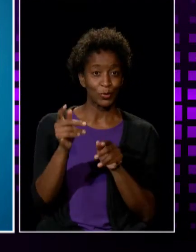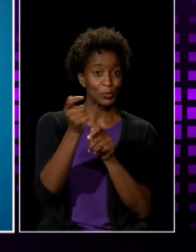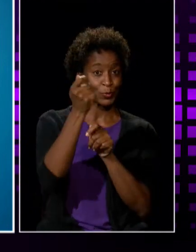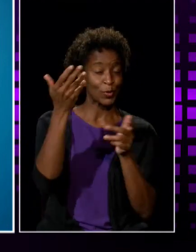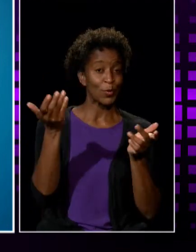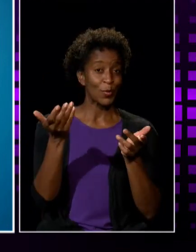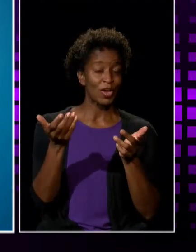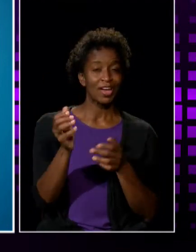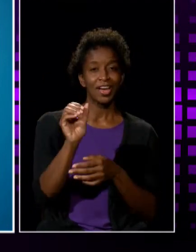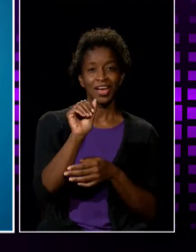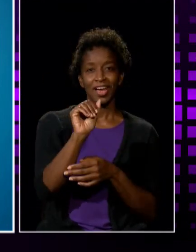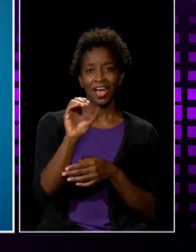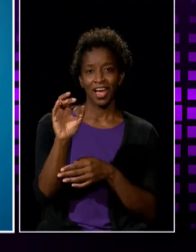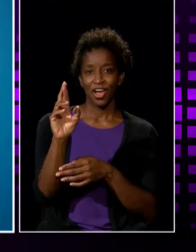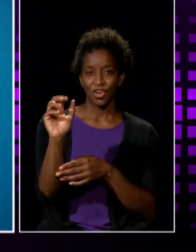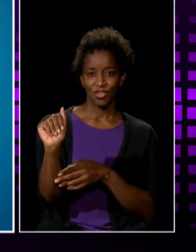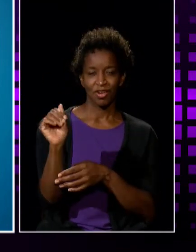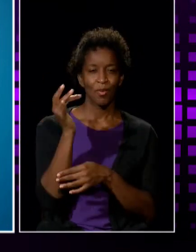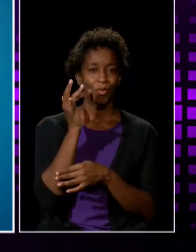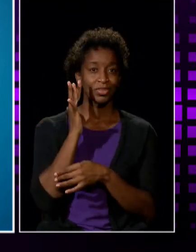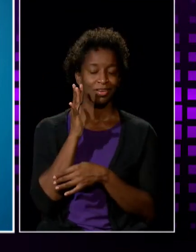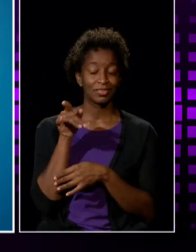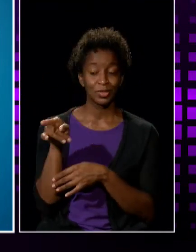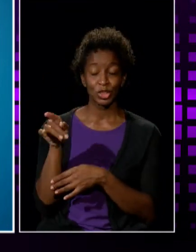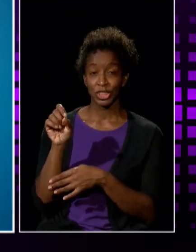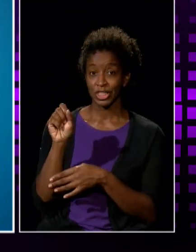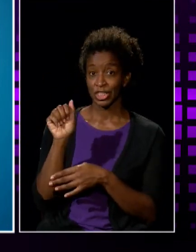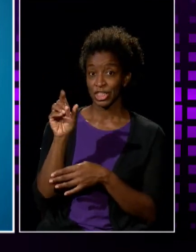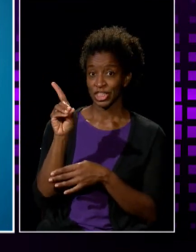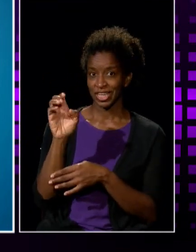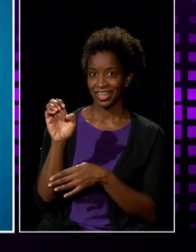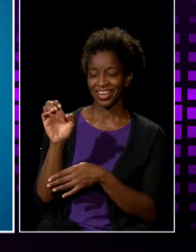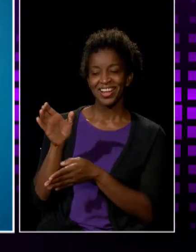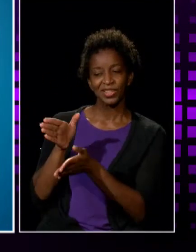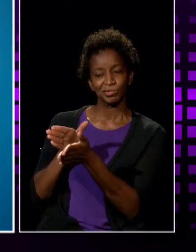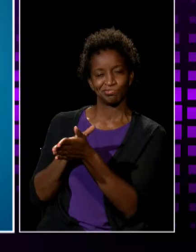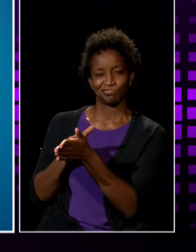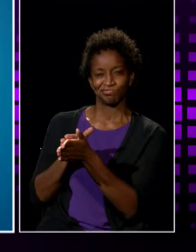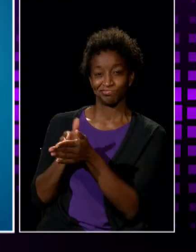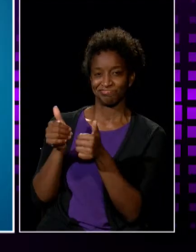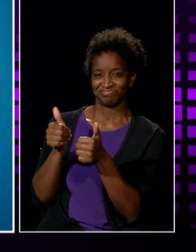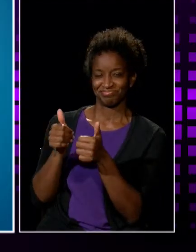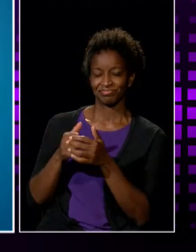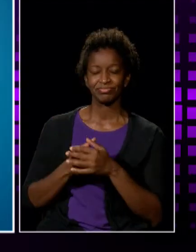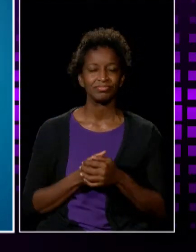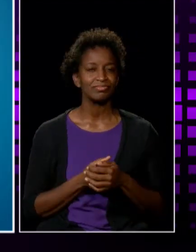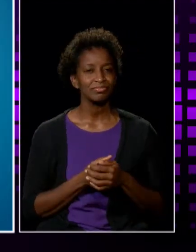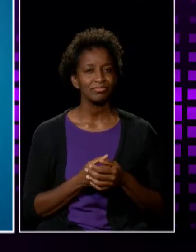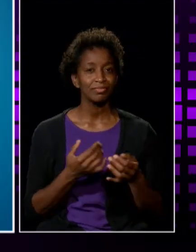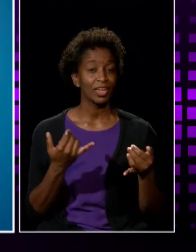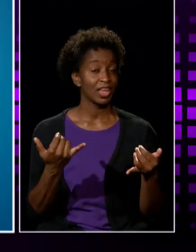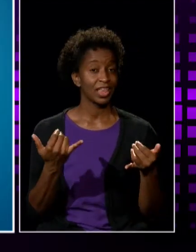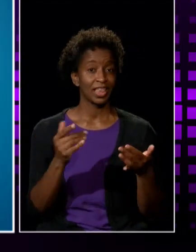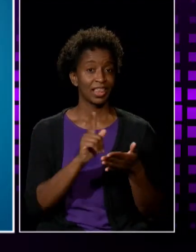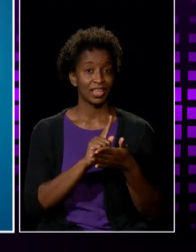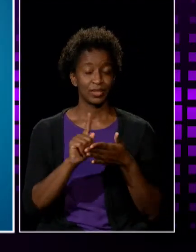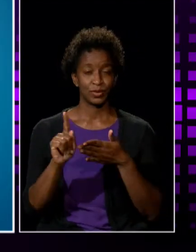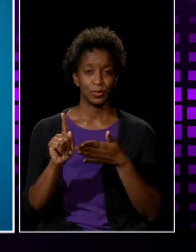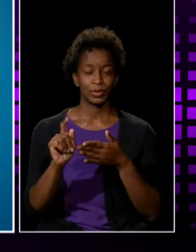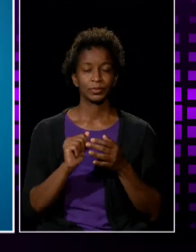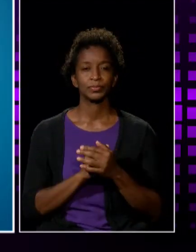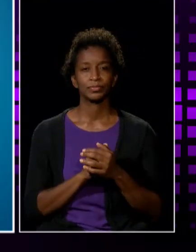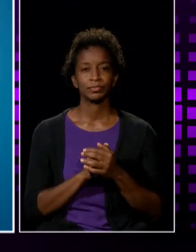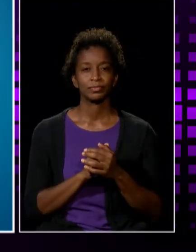Shadia. And this week's prize, if you engage with us enough on social media at Division of Youth Affairs 246